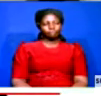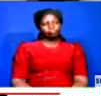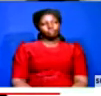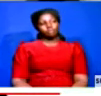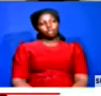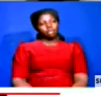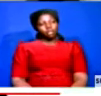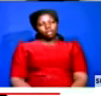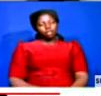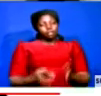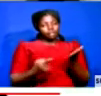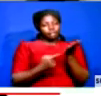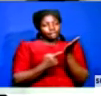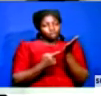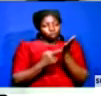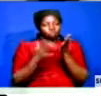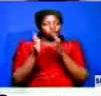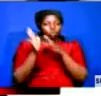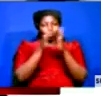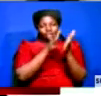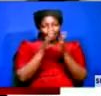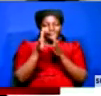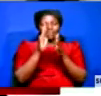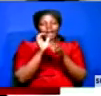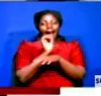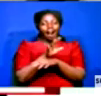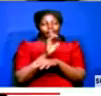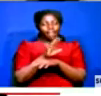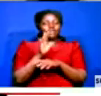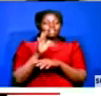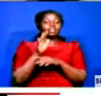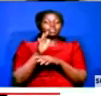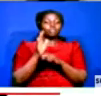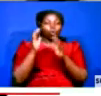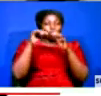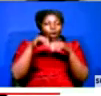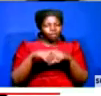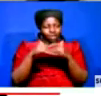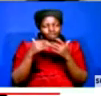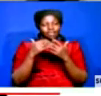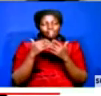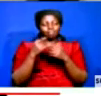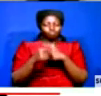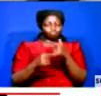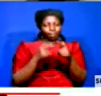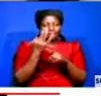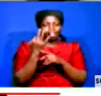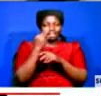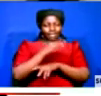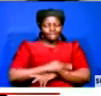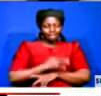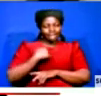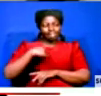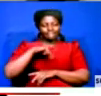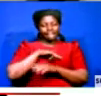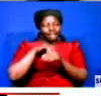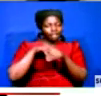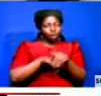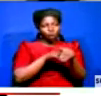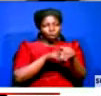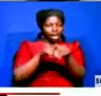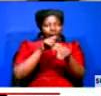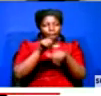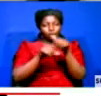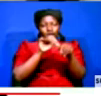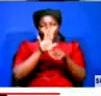Now, the Digital Climate Advisory Service conference has been running for the last 3 days, and we were keeping tabs on its developments. That